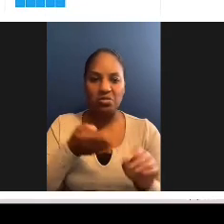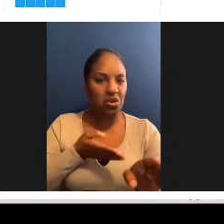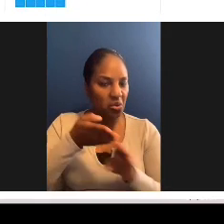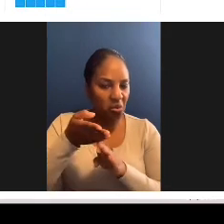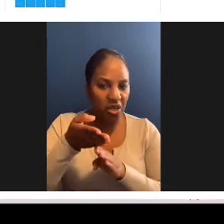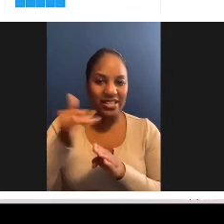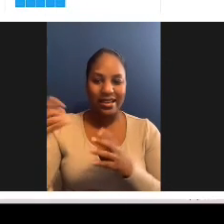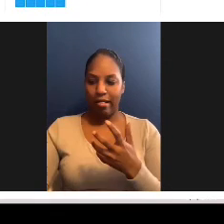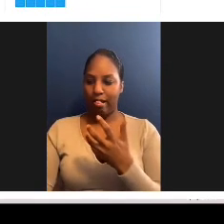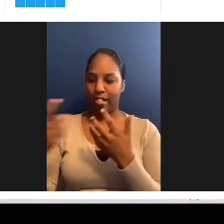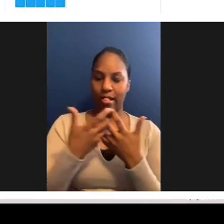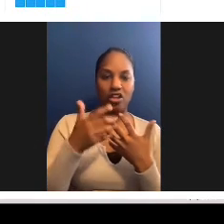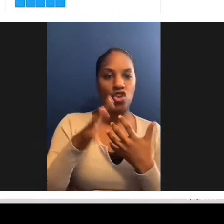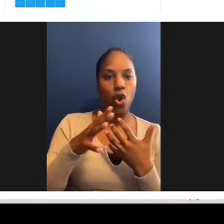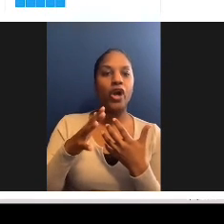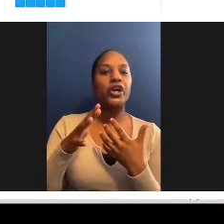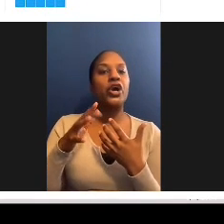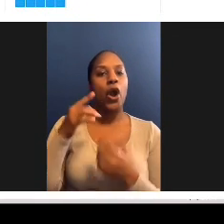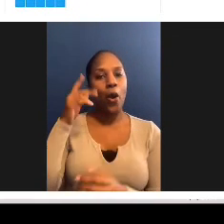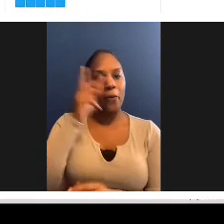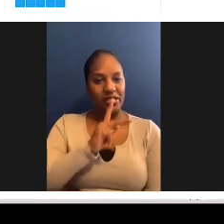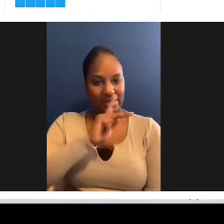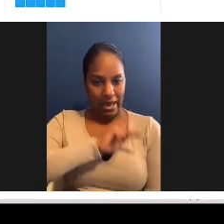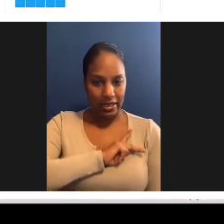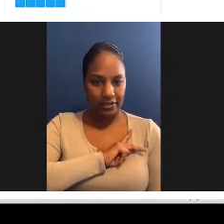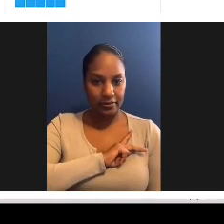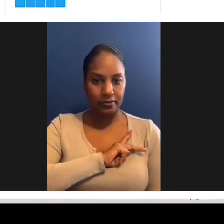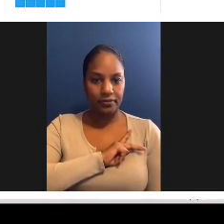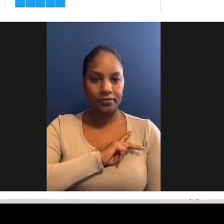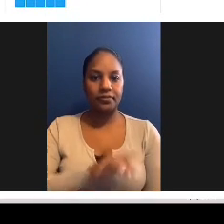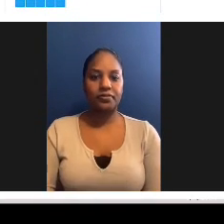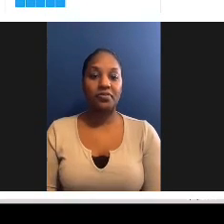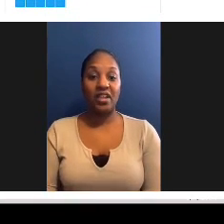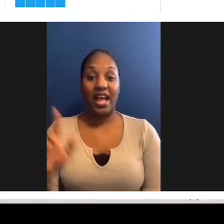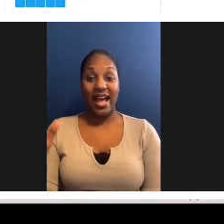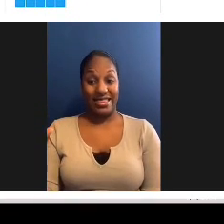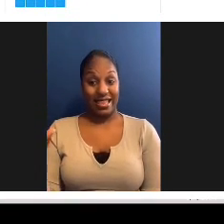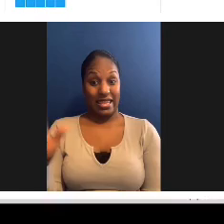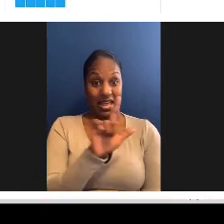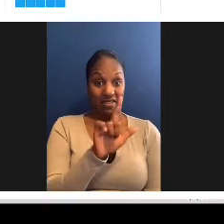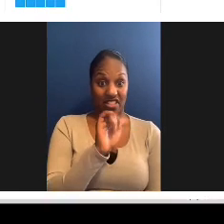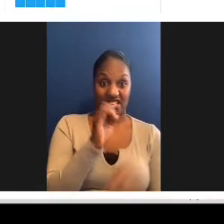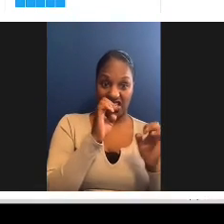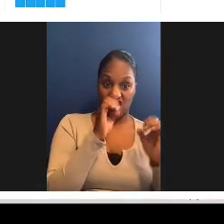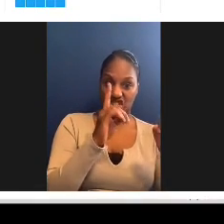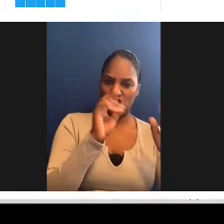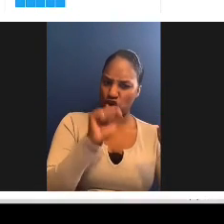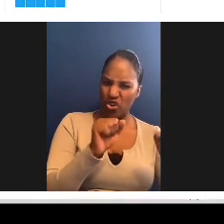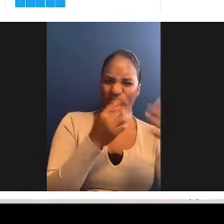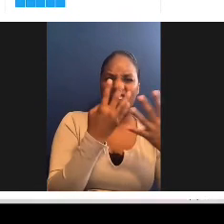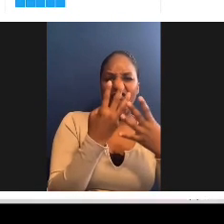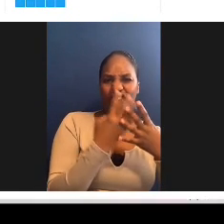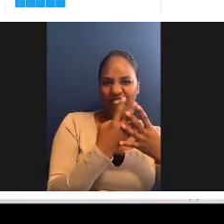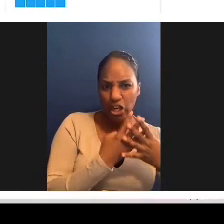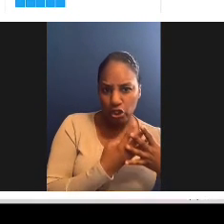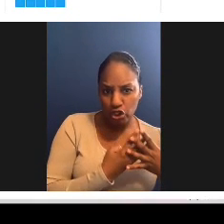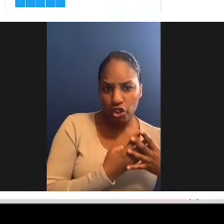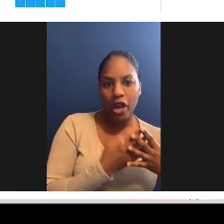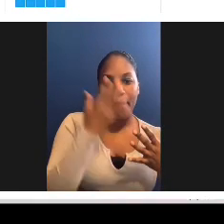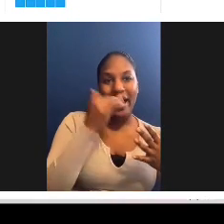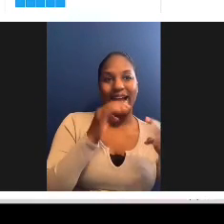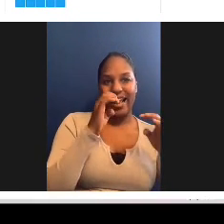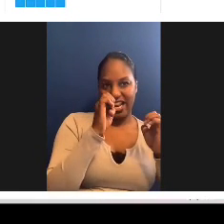blend. If you look at the left-hand side, these is educational level. So you can filter these occupations by education